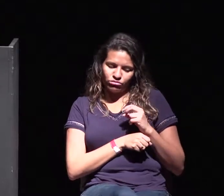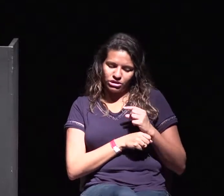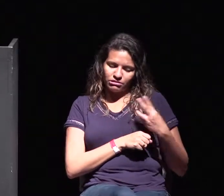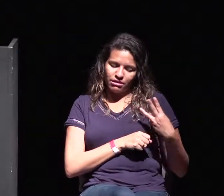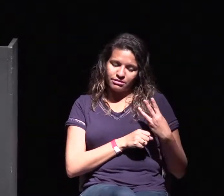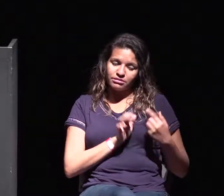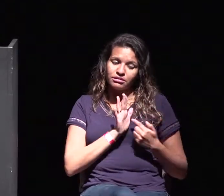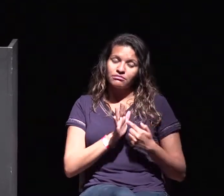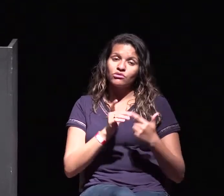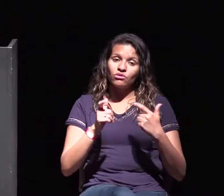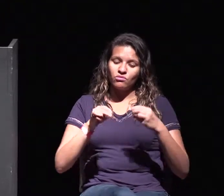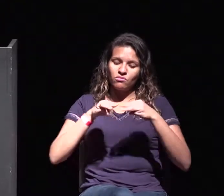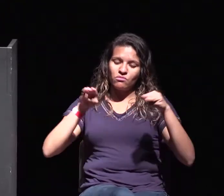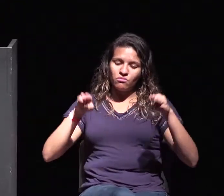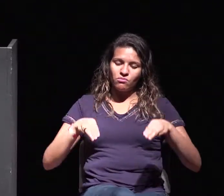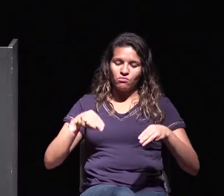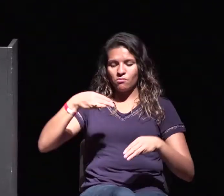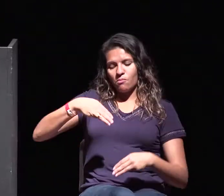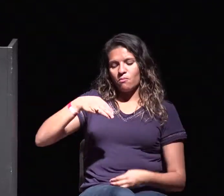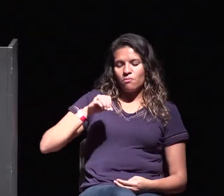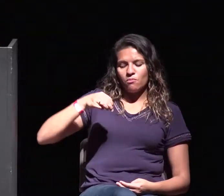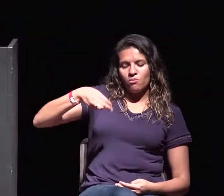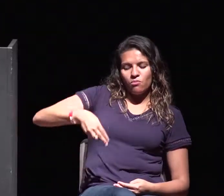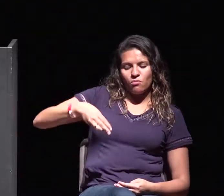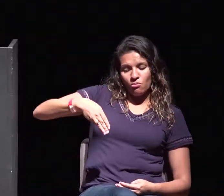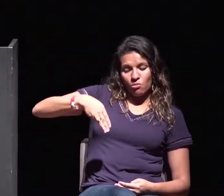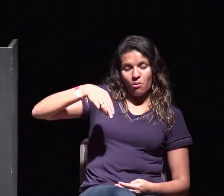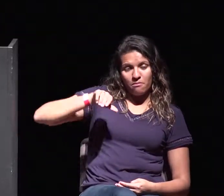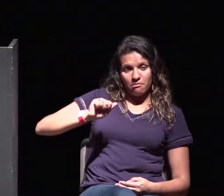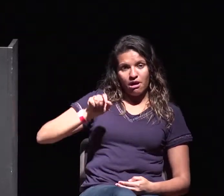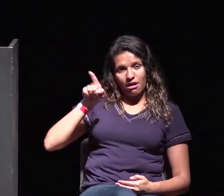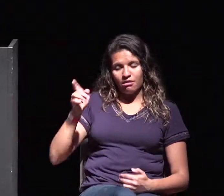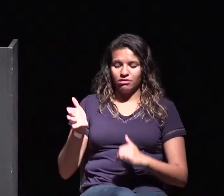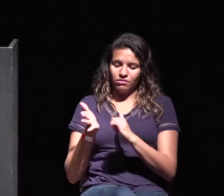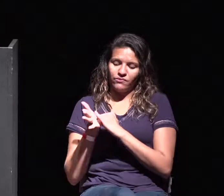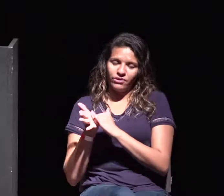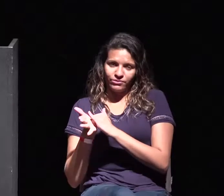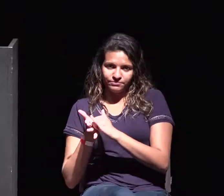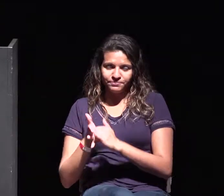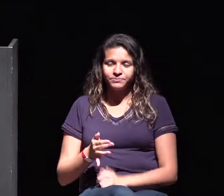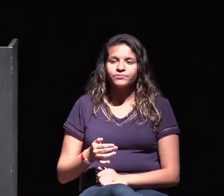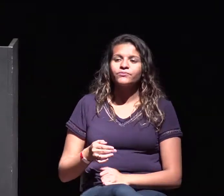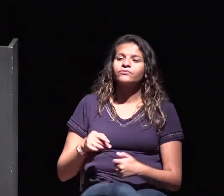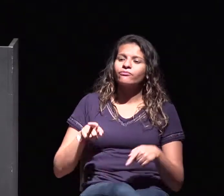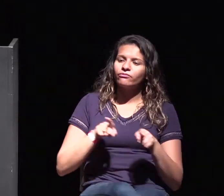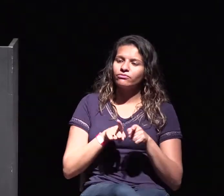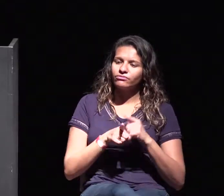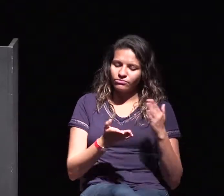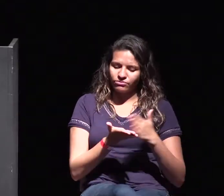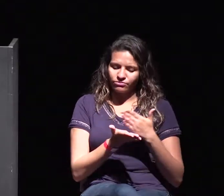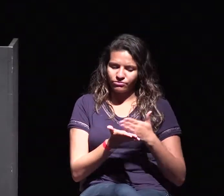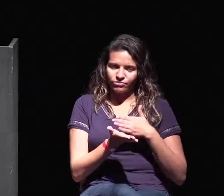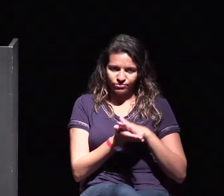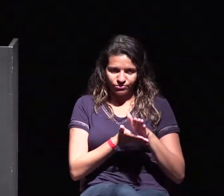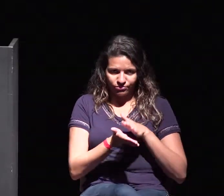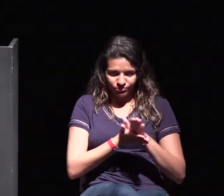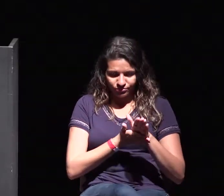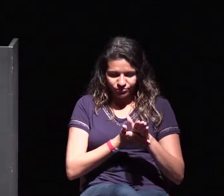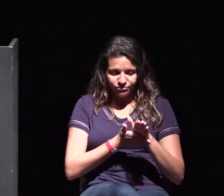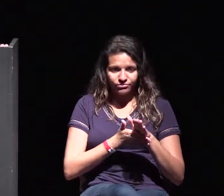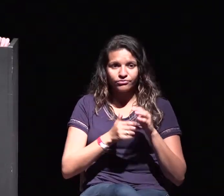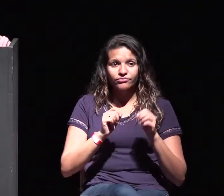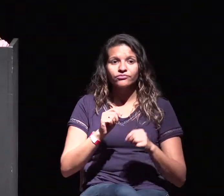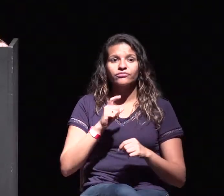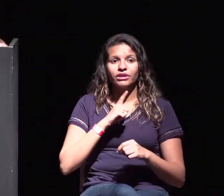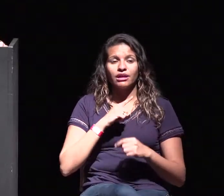Nova York. Copeland também editou Choreographing Exhibitions, uma antologia e publicação manifesto aclamada